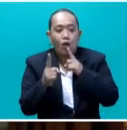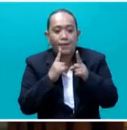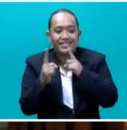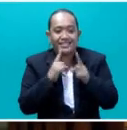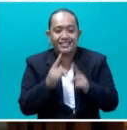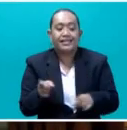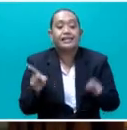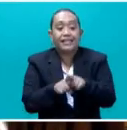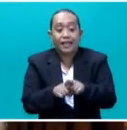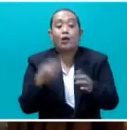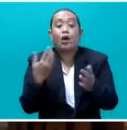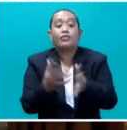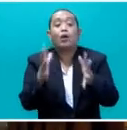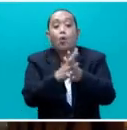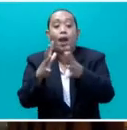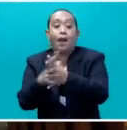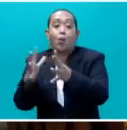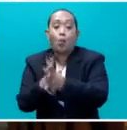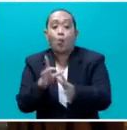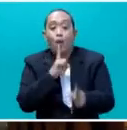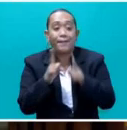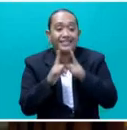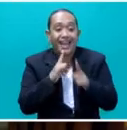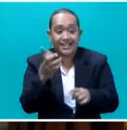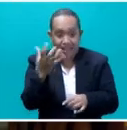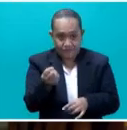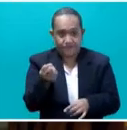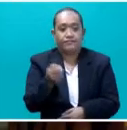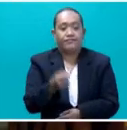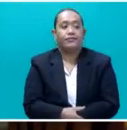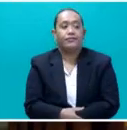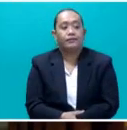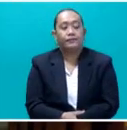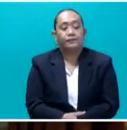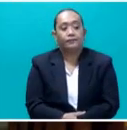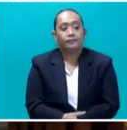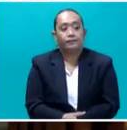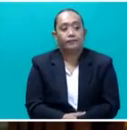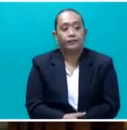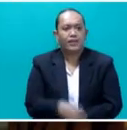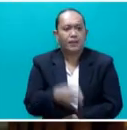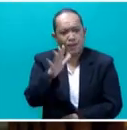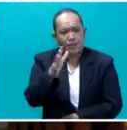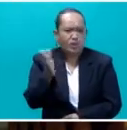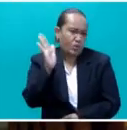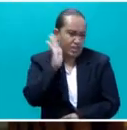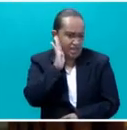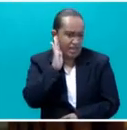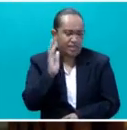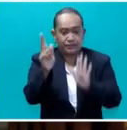and Facebook platform. And finally, Mr. Speaker, sir, you have heard during the national